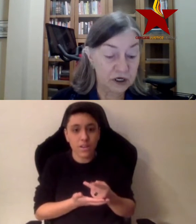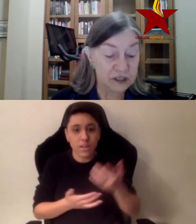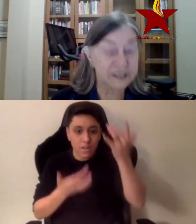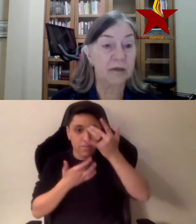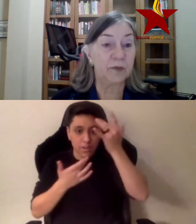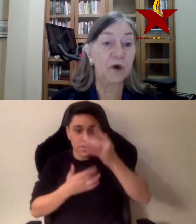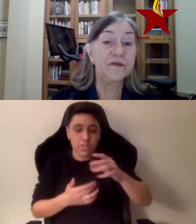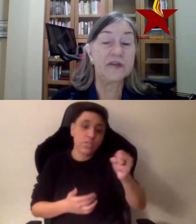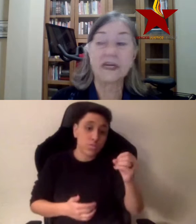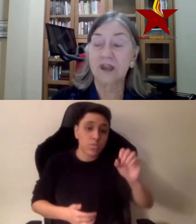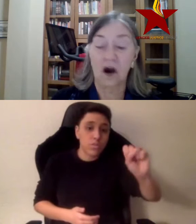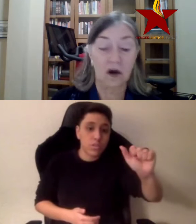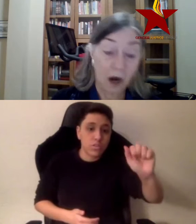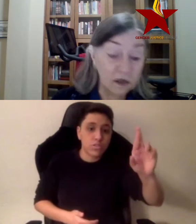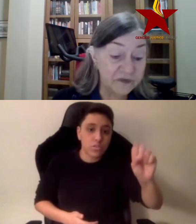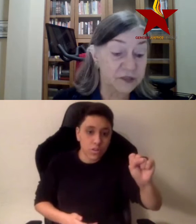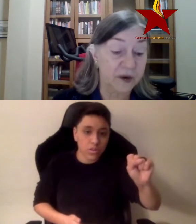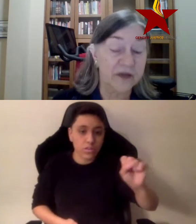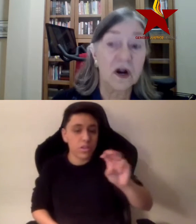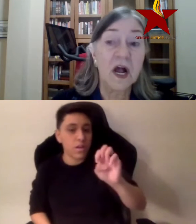and MERS. And all of these